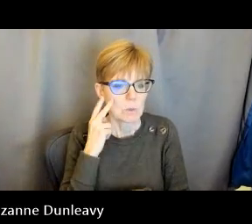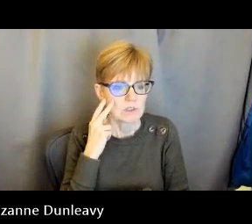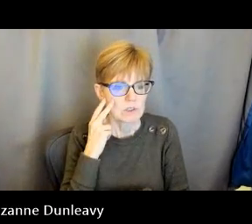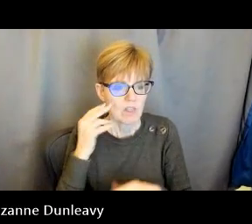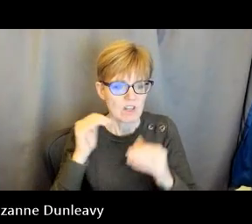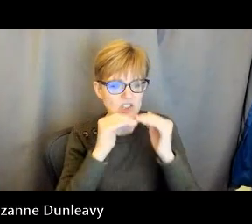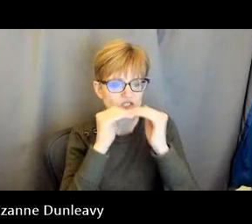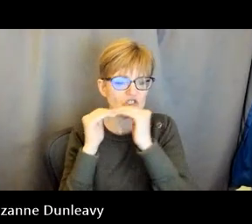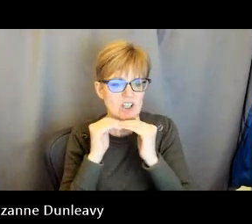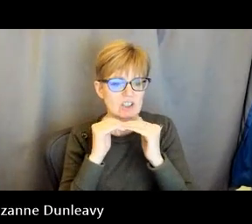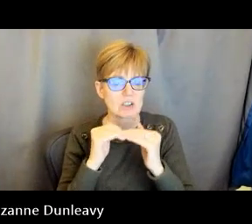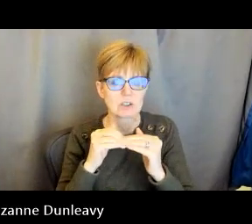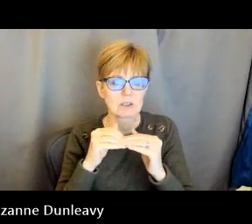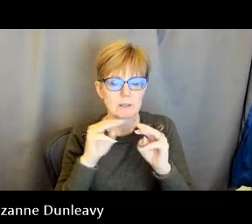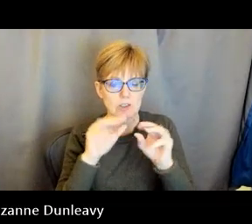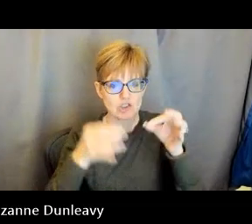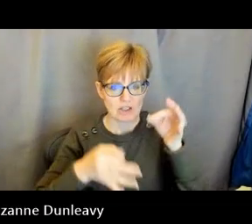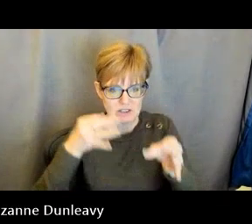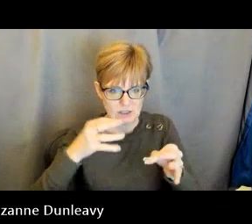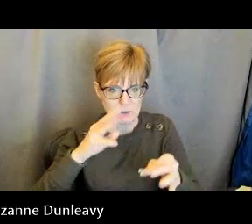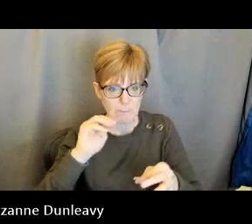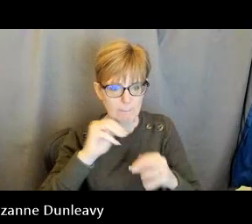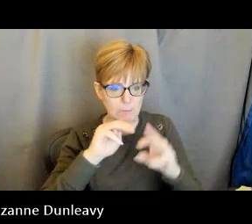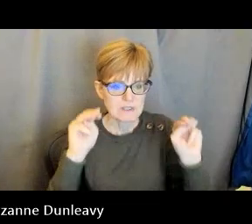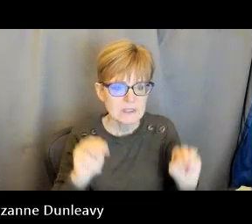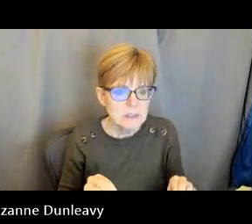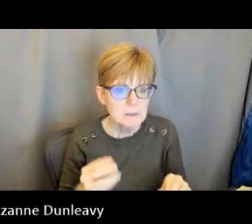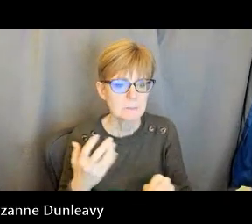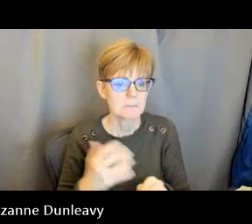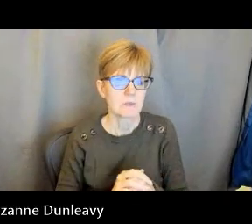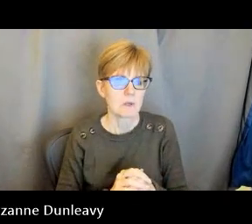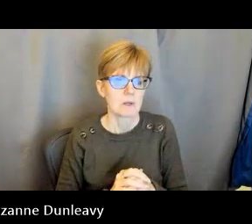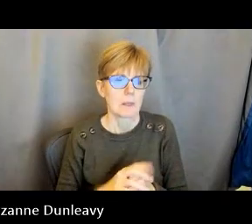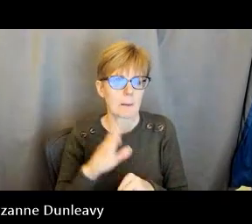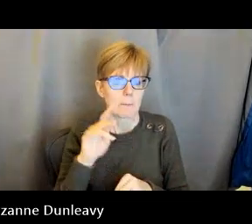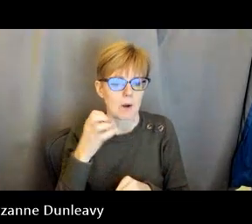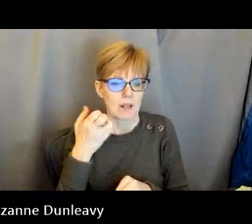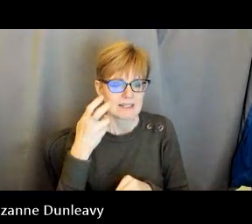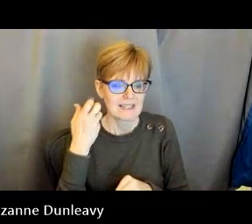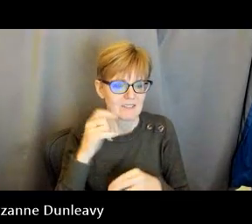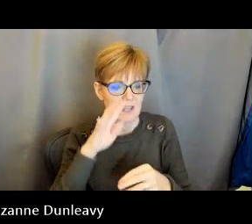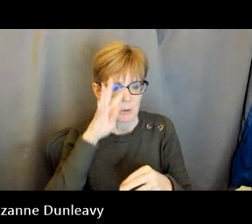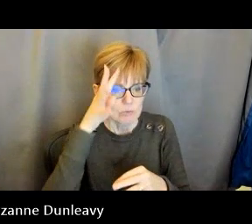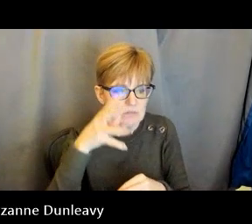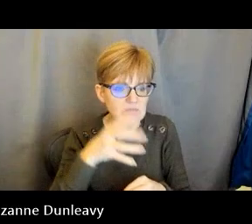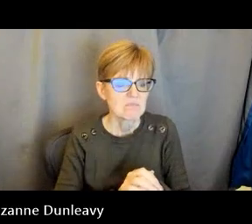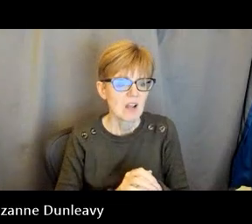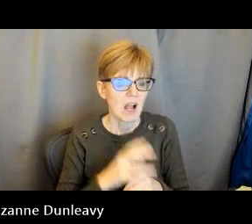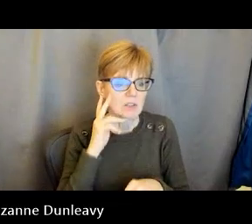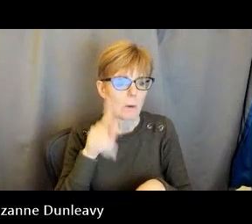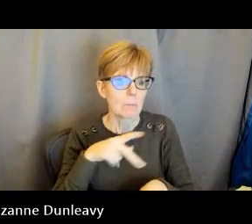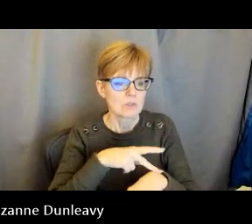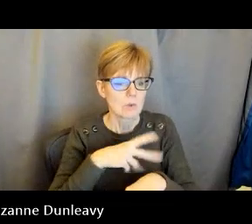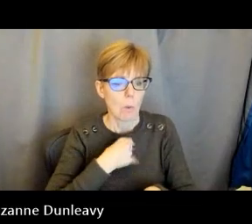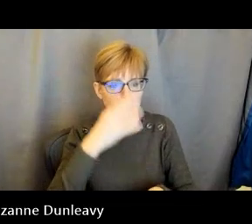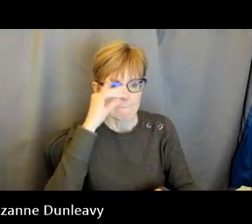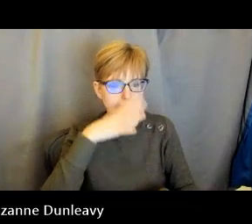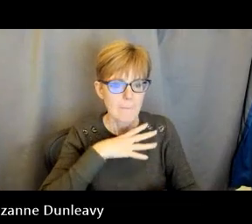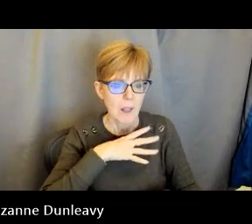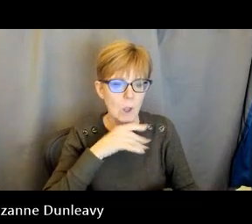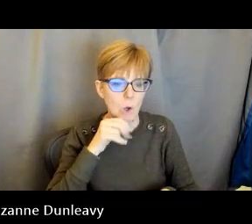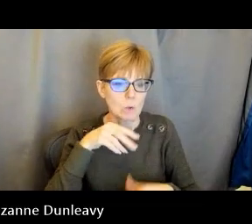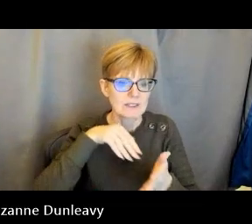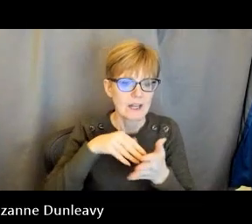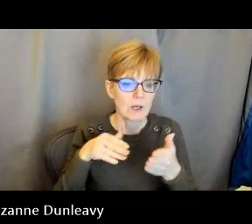male principal, standing in the corner crying right outside of the mass incarceration space. As a researcher and clinician, that was my job, to check on folks. So I